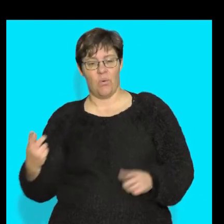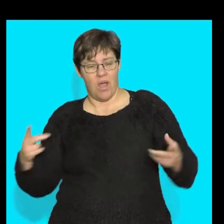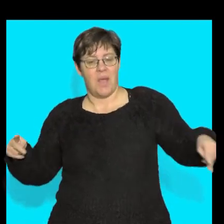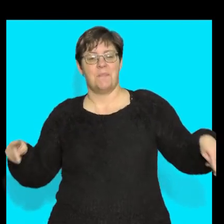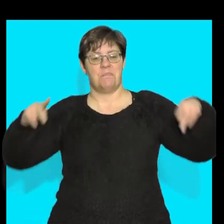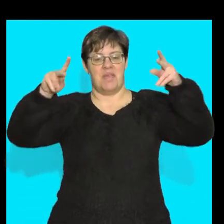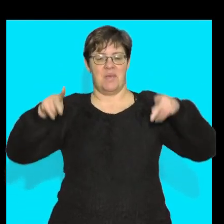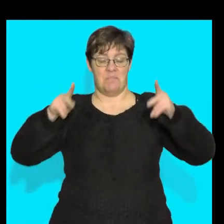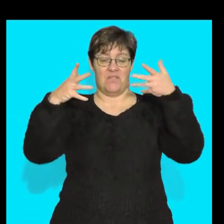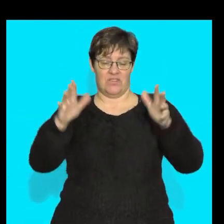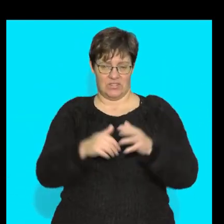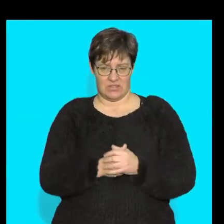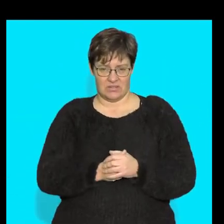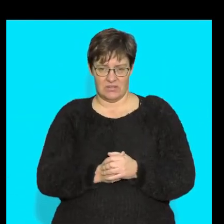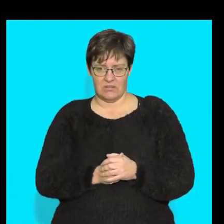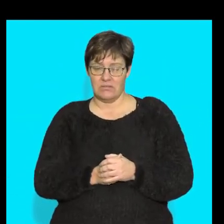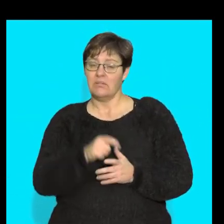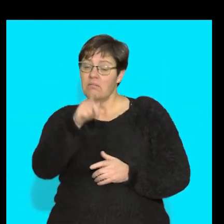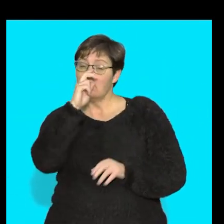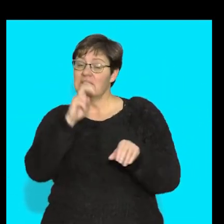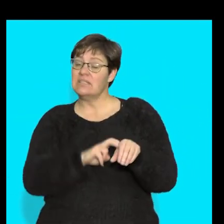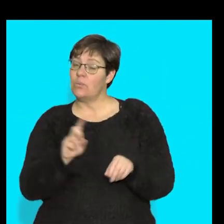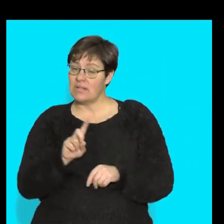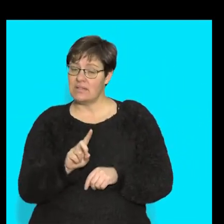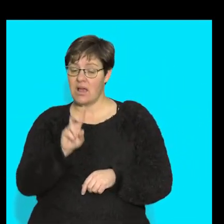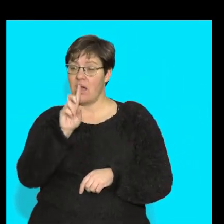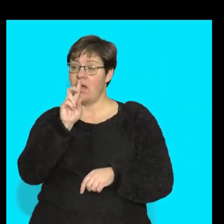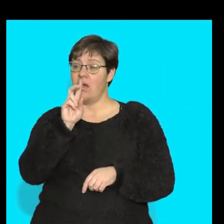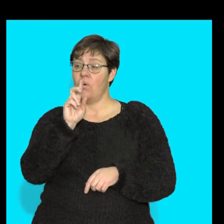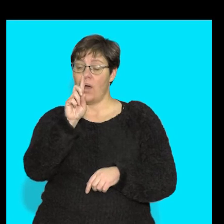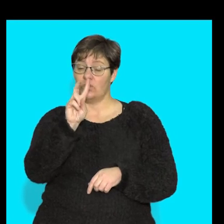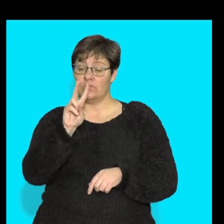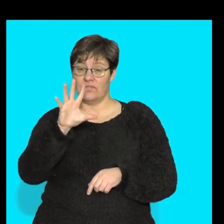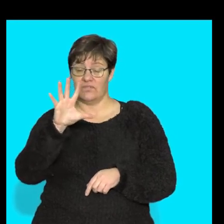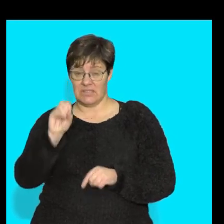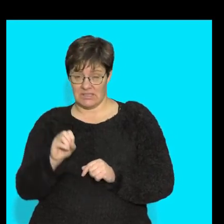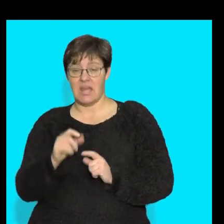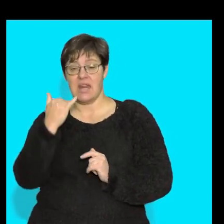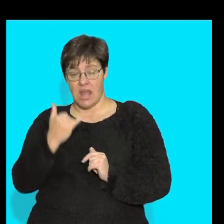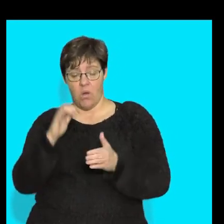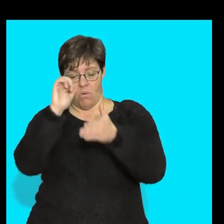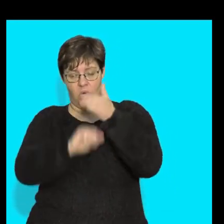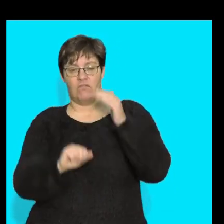1,250. What now they need to do with this amount? Now they need to subtract